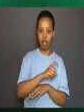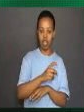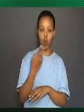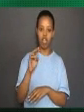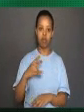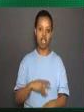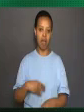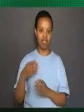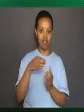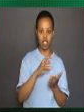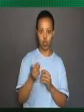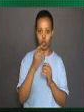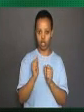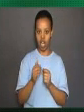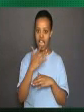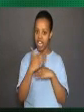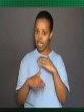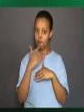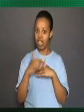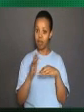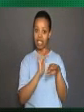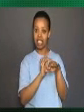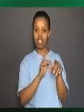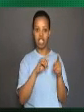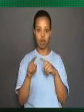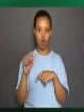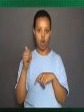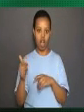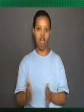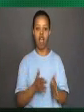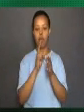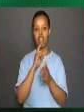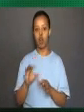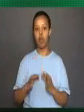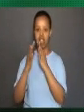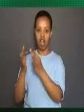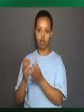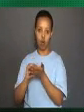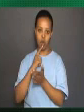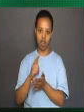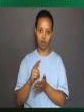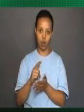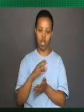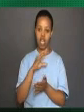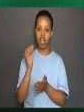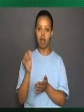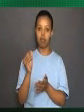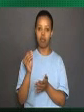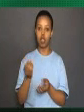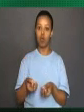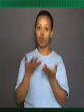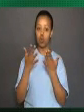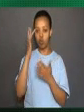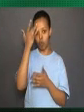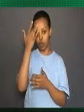fluids. Blood-to-blood contact is another route of transmission that passes along